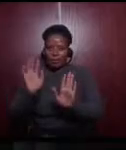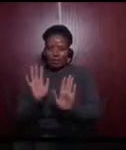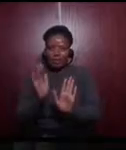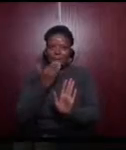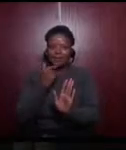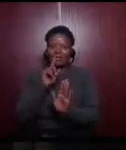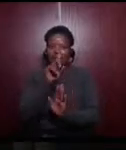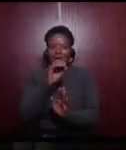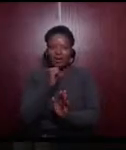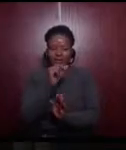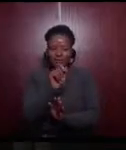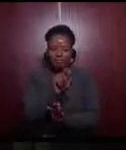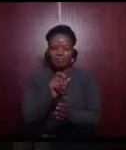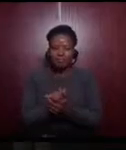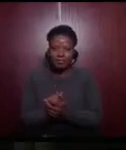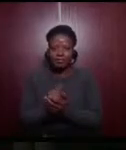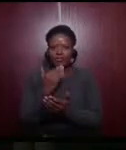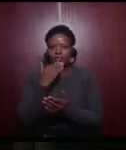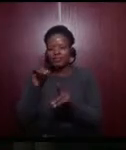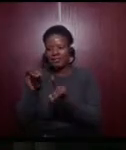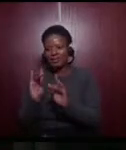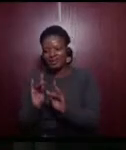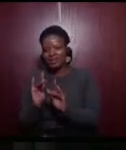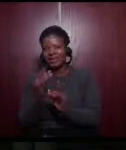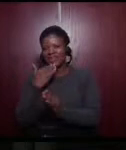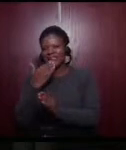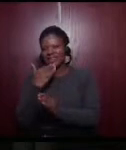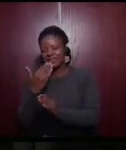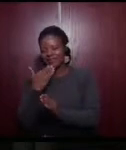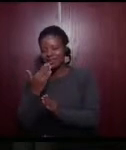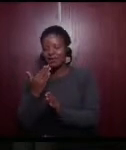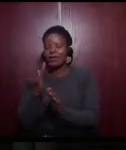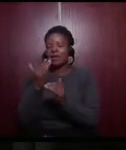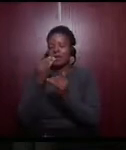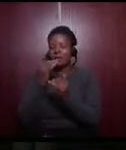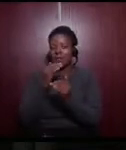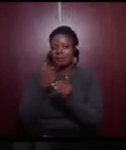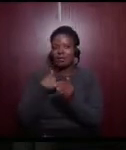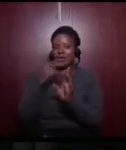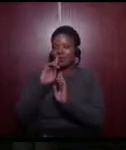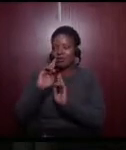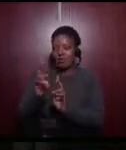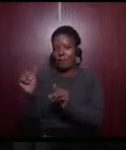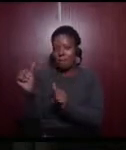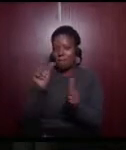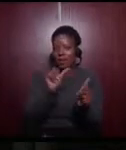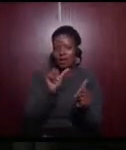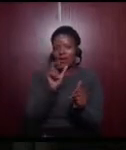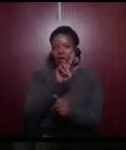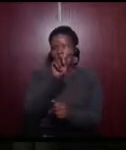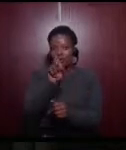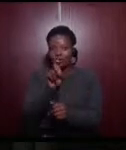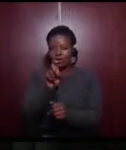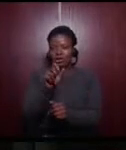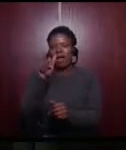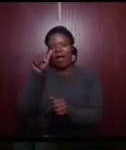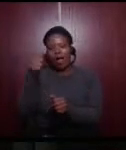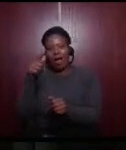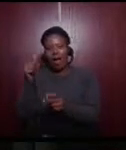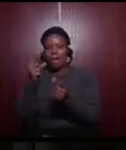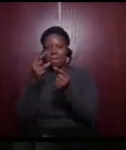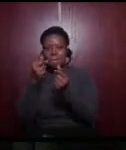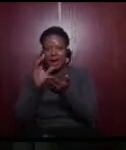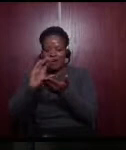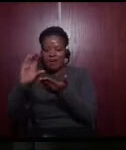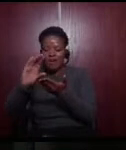thanks. Okay, thank you, Slalo. Maybe to respond to a question about what about other funds that